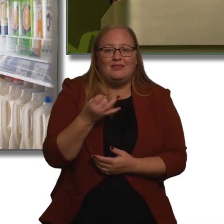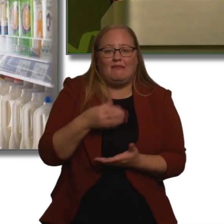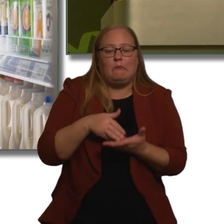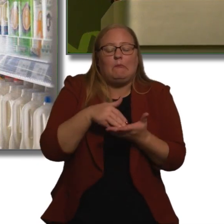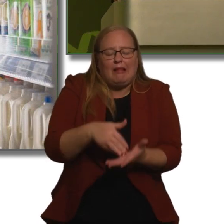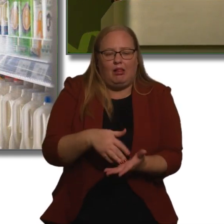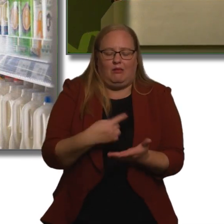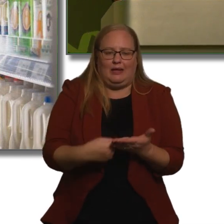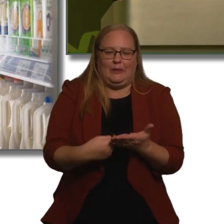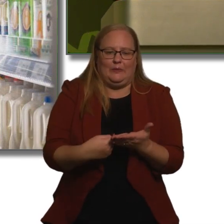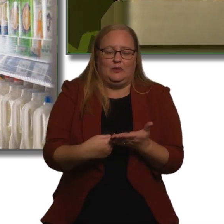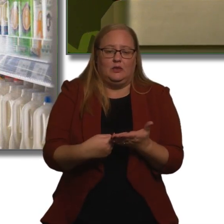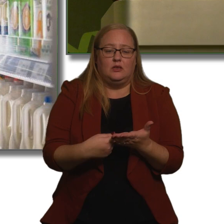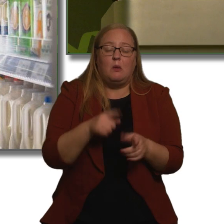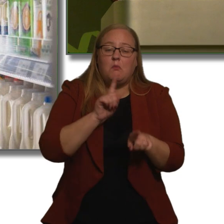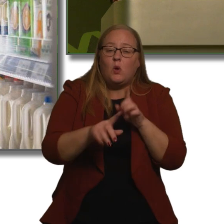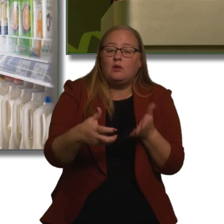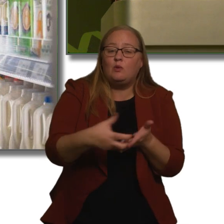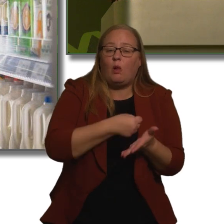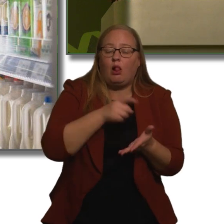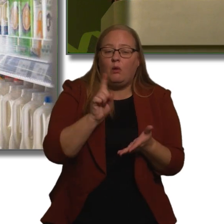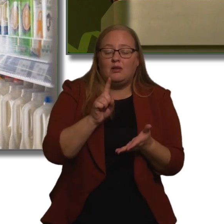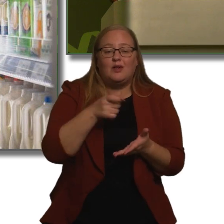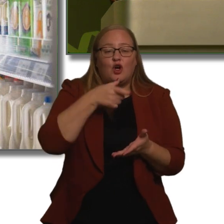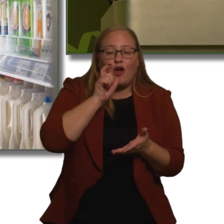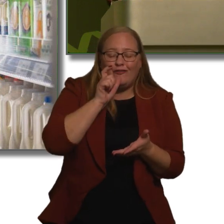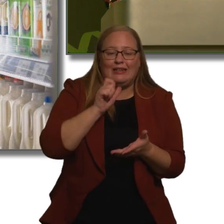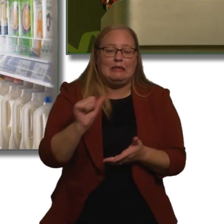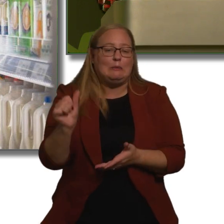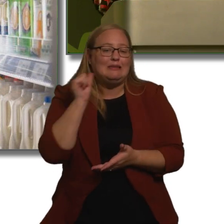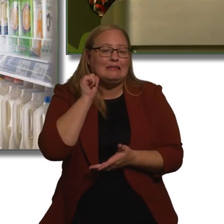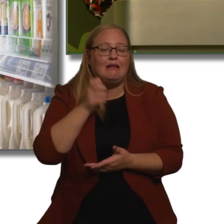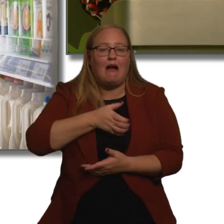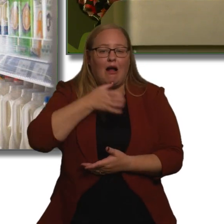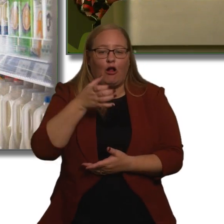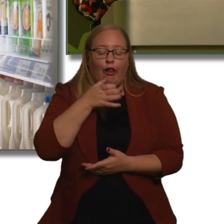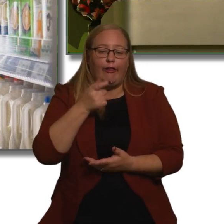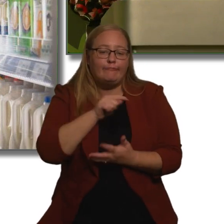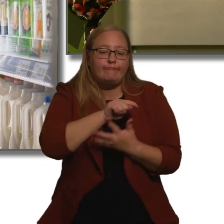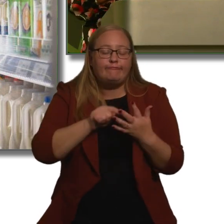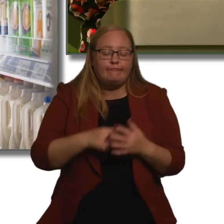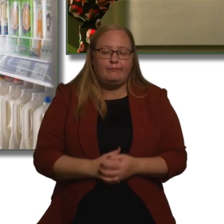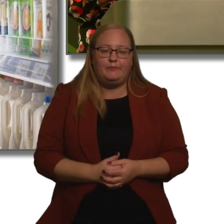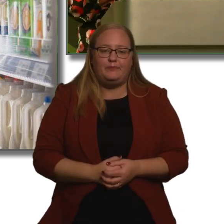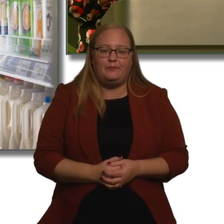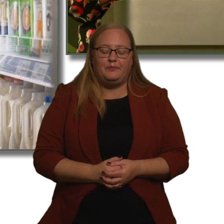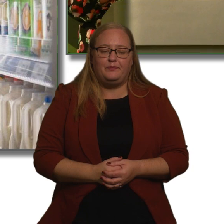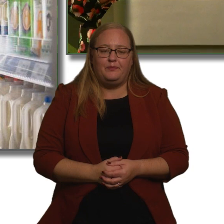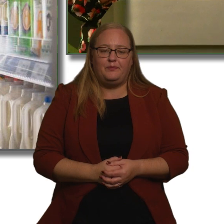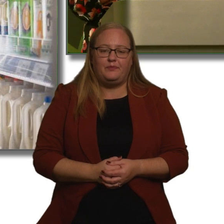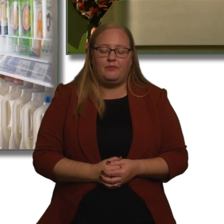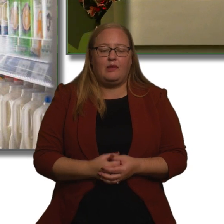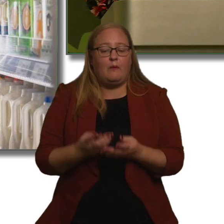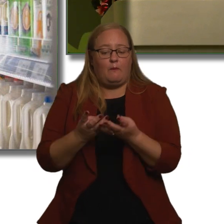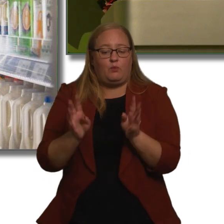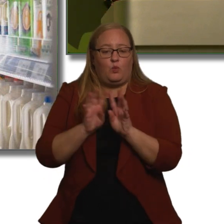meat, coffee and alcohol being the items that are most targeted. Our board,